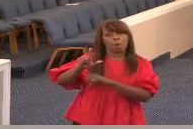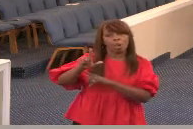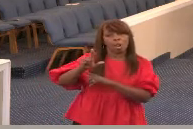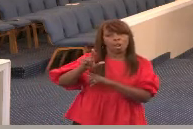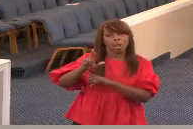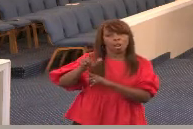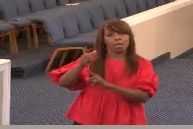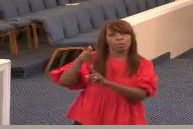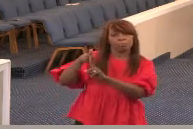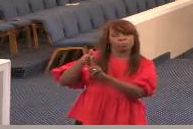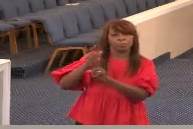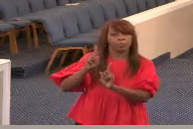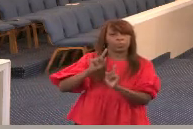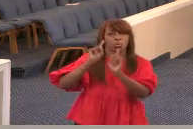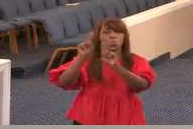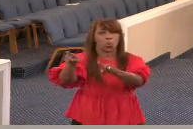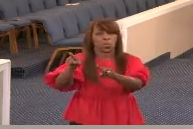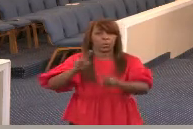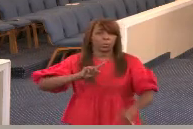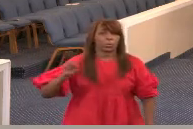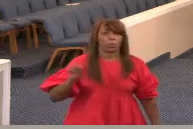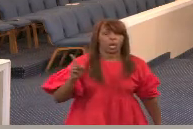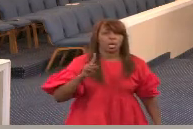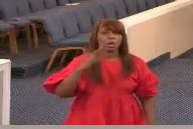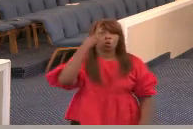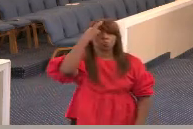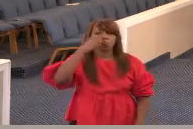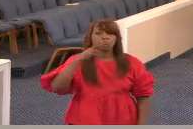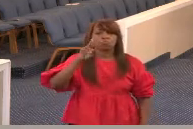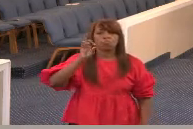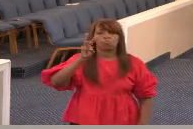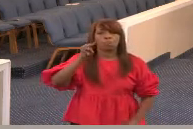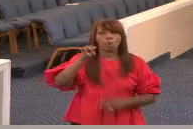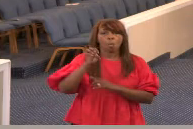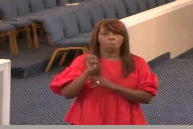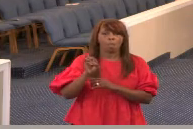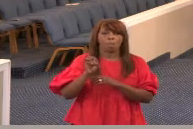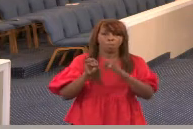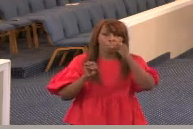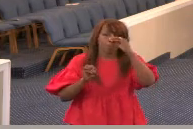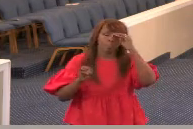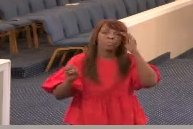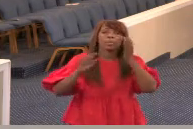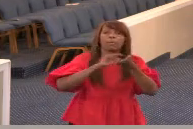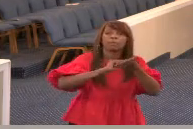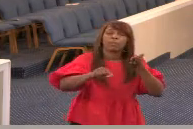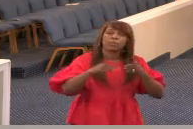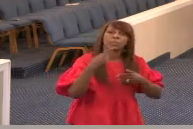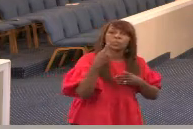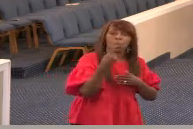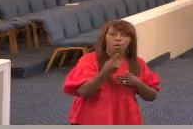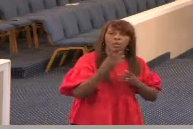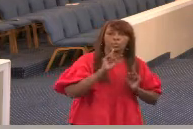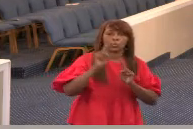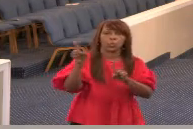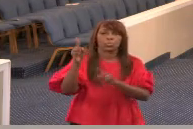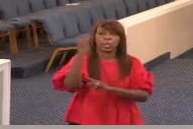route to Rome. Around the first verse, you find Paul en route to Italy.